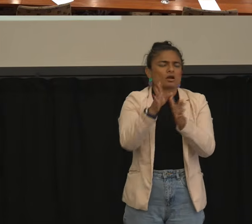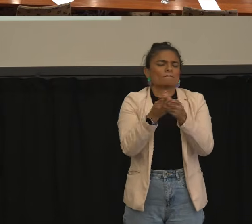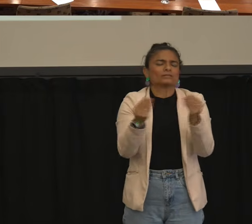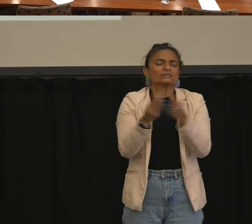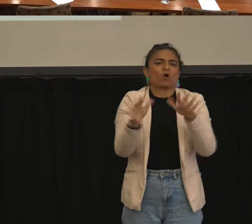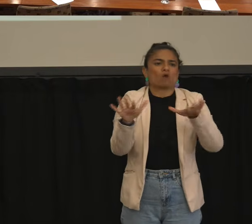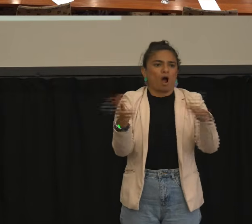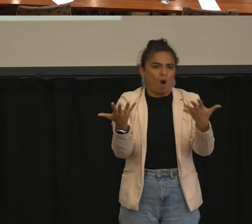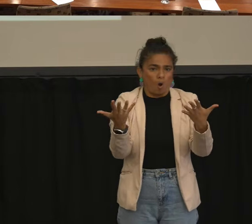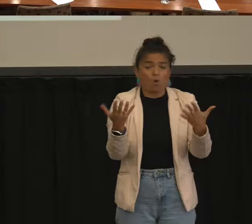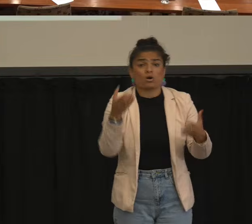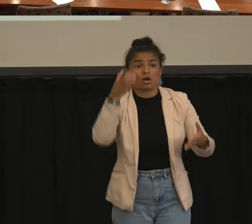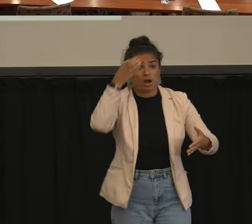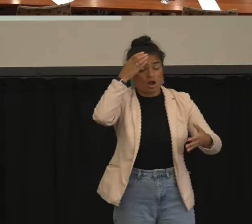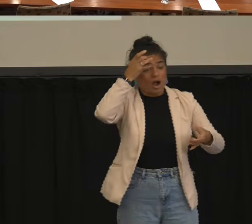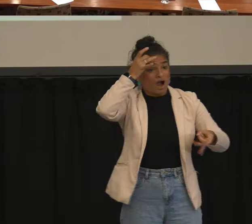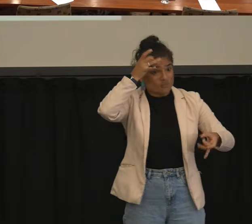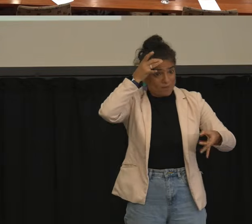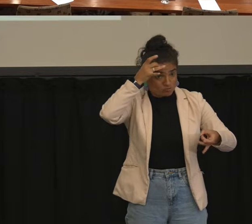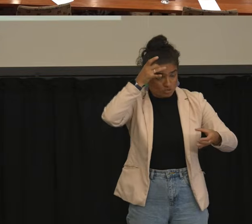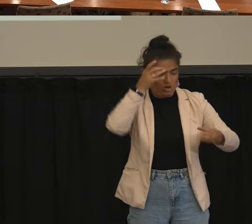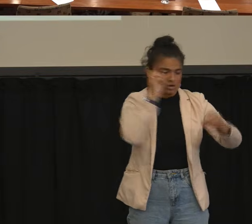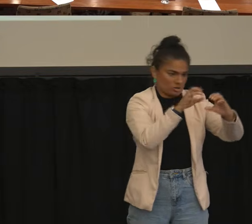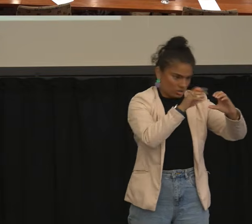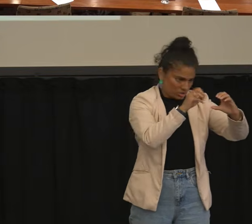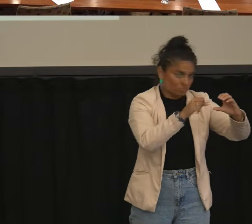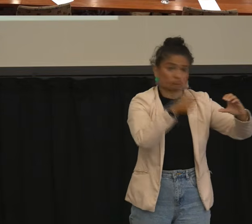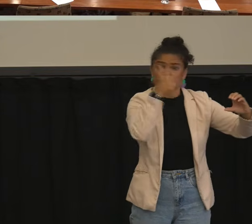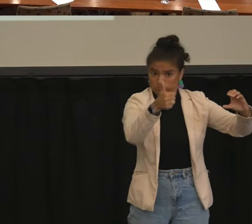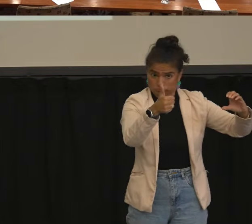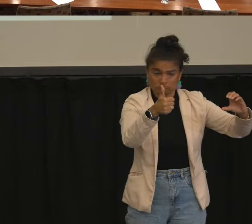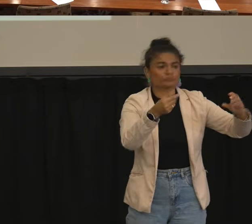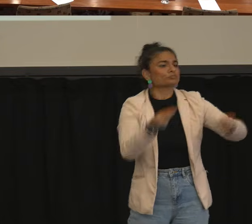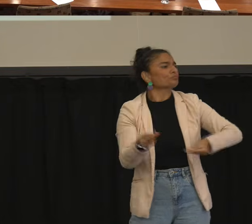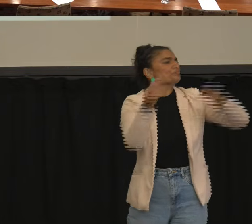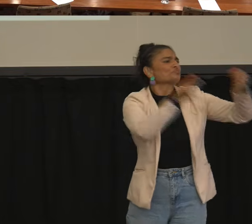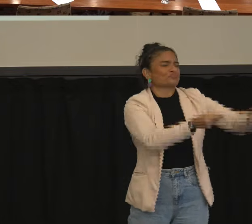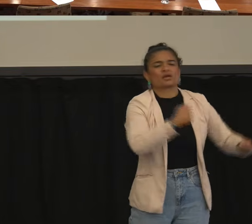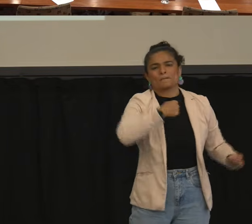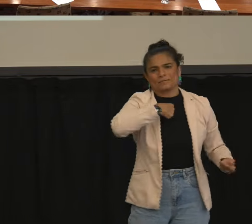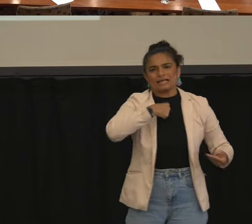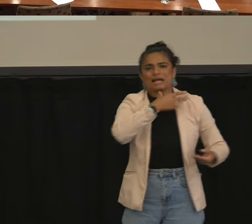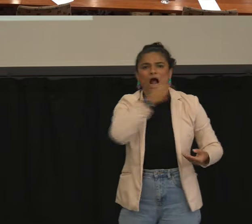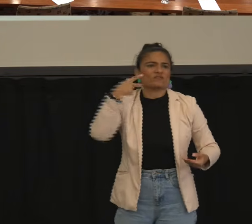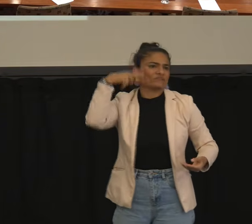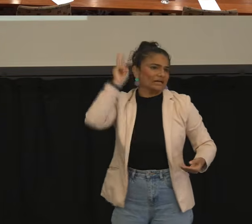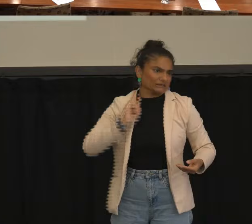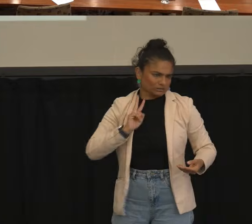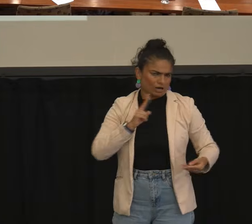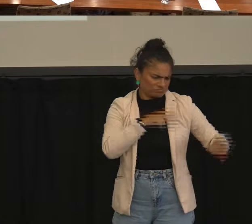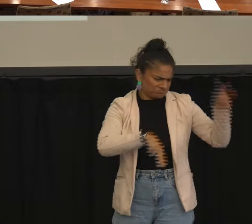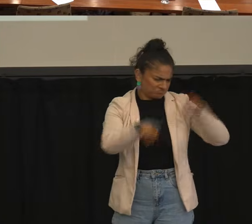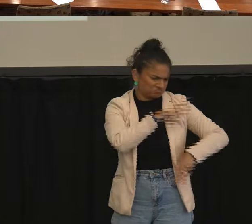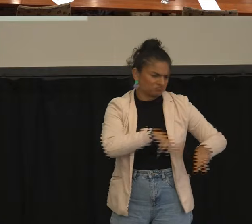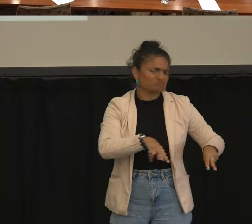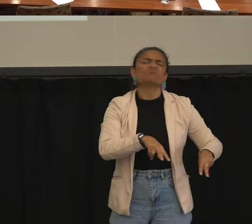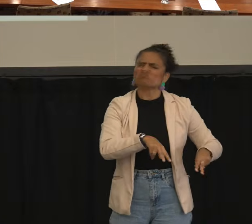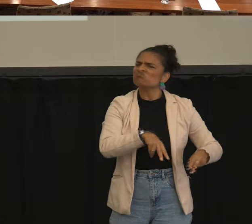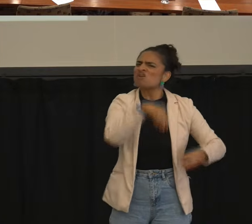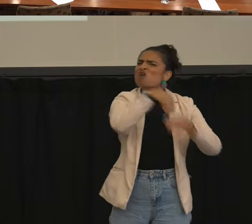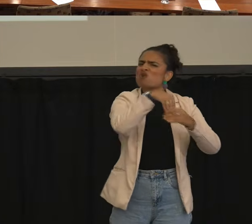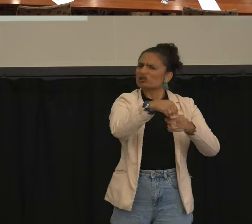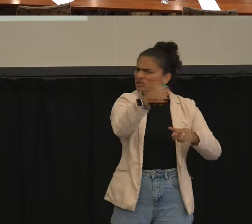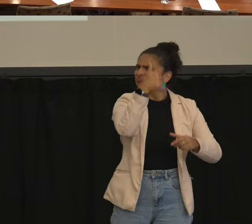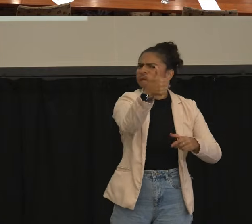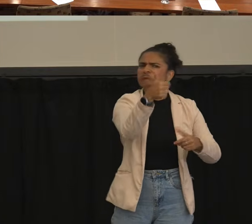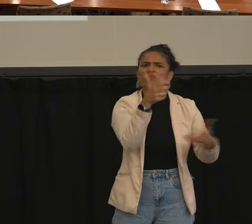I just want to also explain in terms of developing material. So the information we get, we gather that. Myself and Vanessa, we